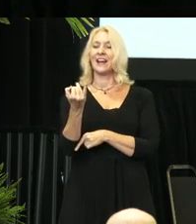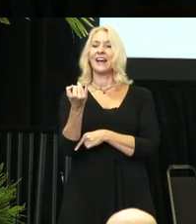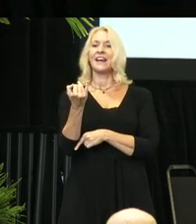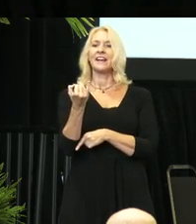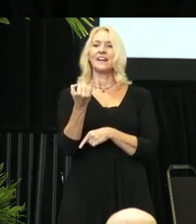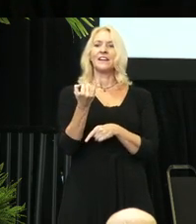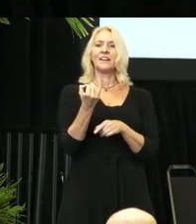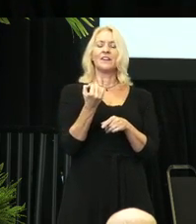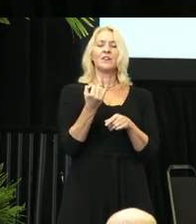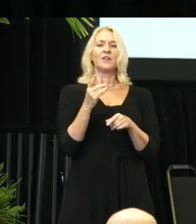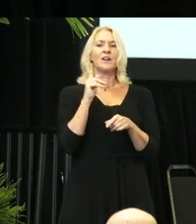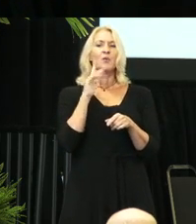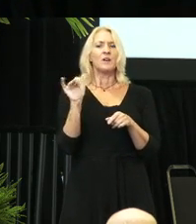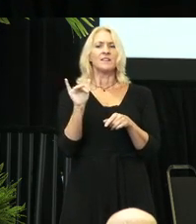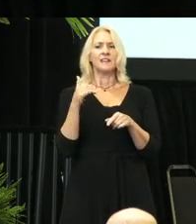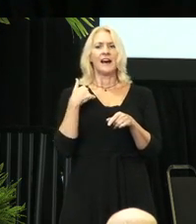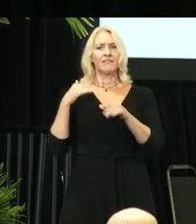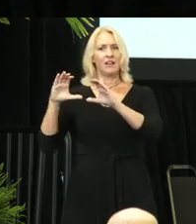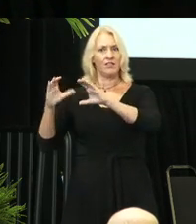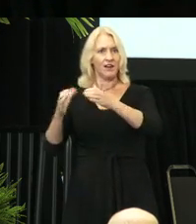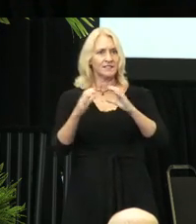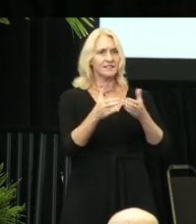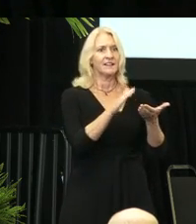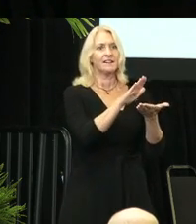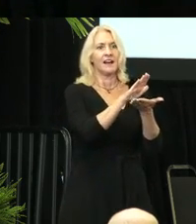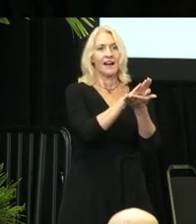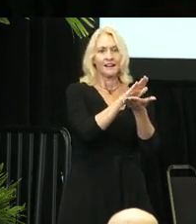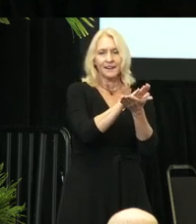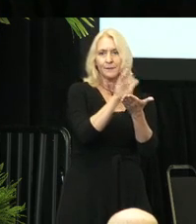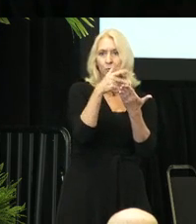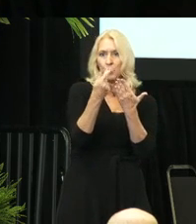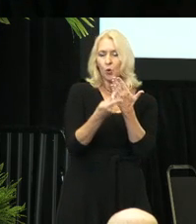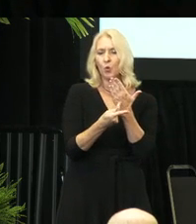our academic programs into coordinated cross-college